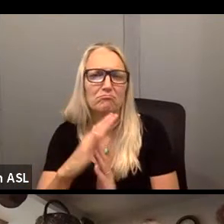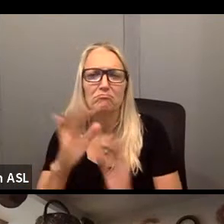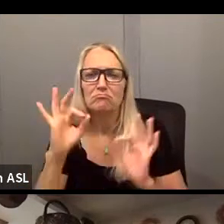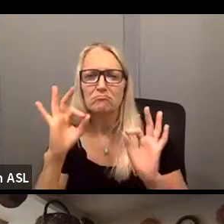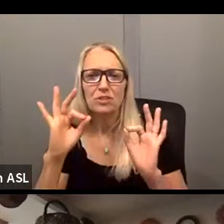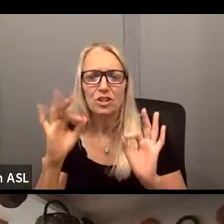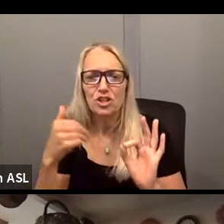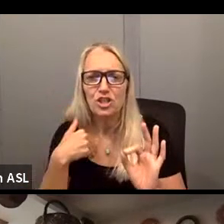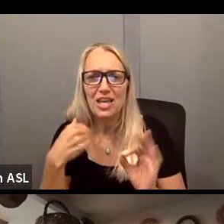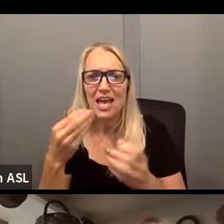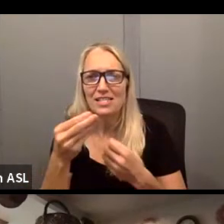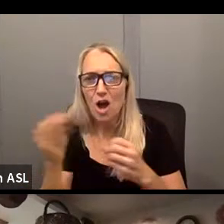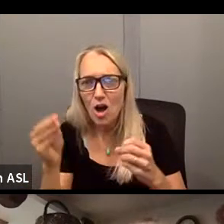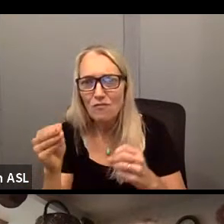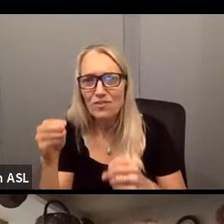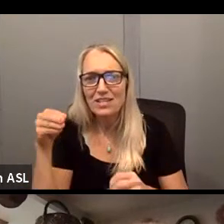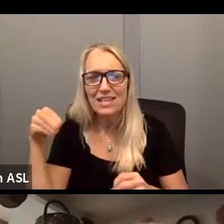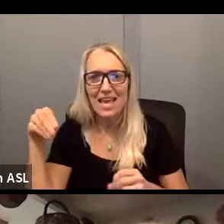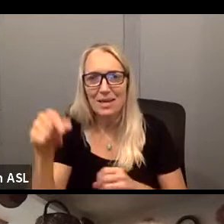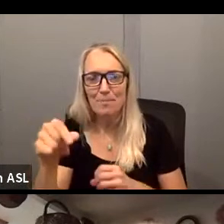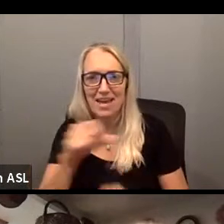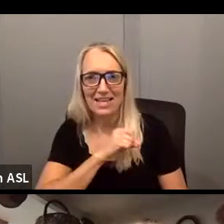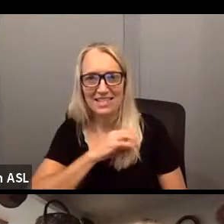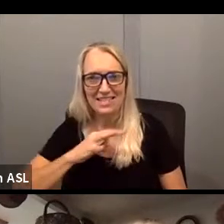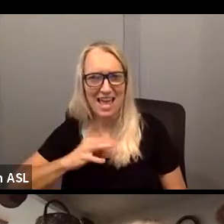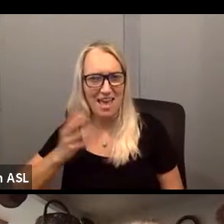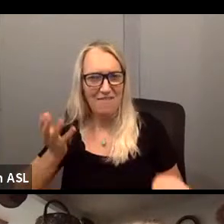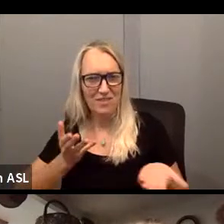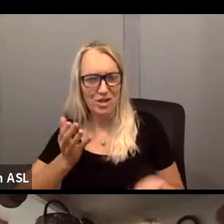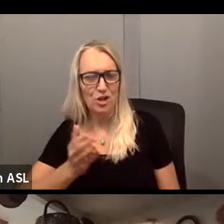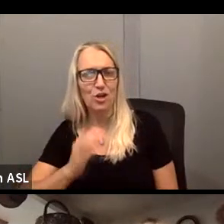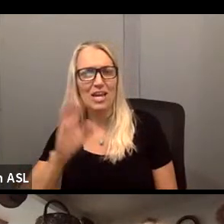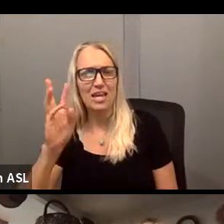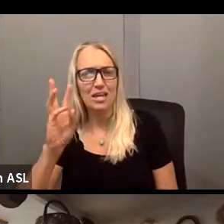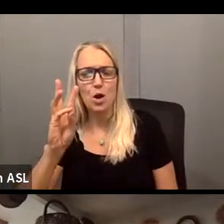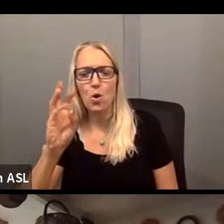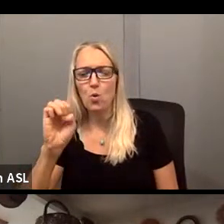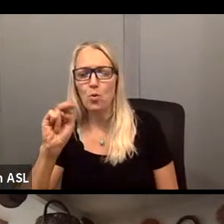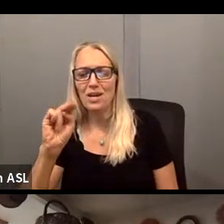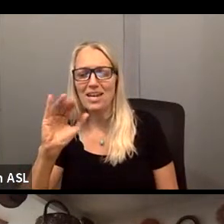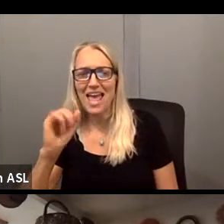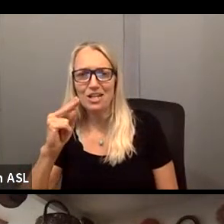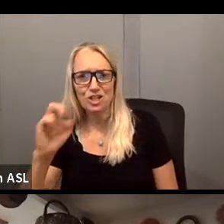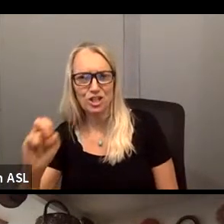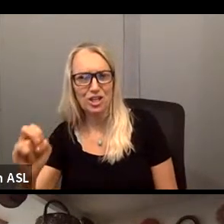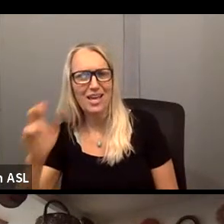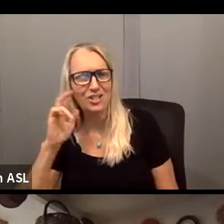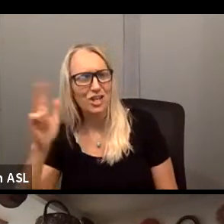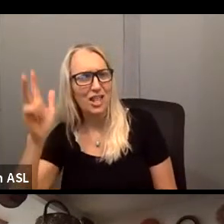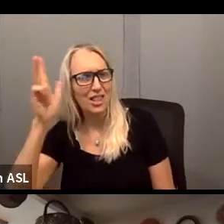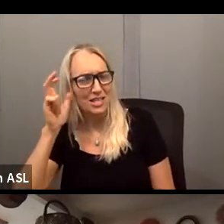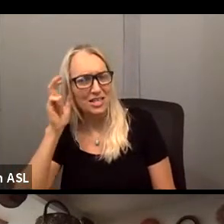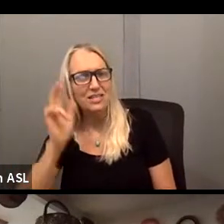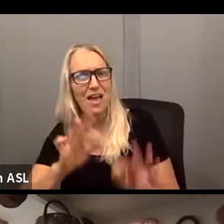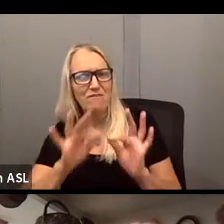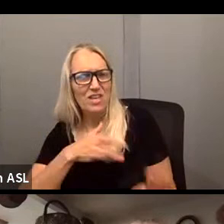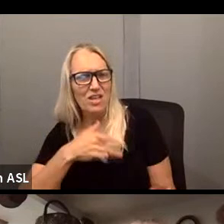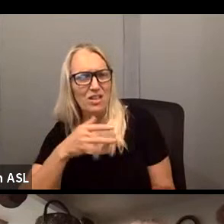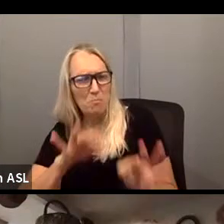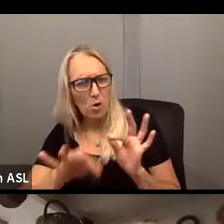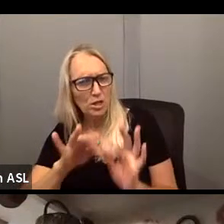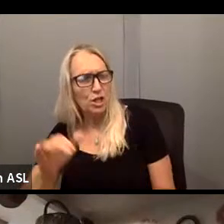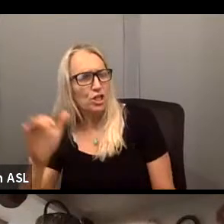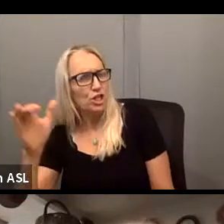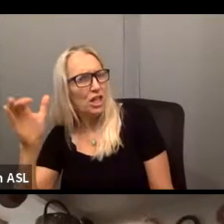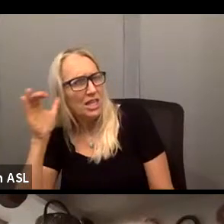an office and a paid staff member locally in Wenatchee to listen to our needs. We feel important and included. Number two, she holds